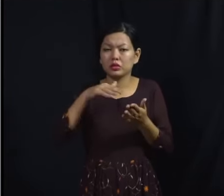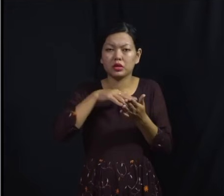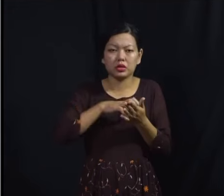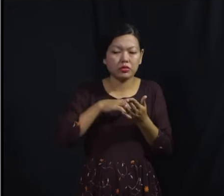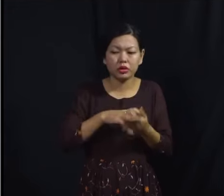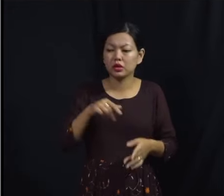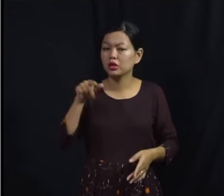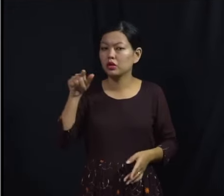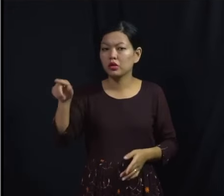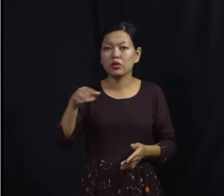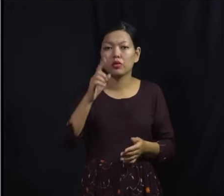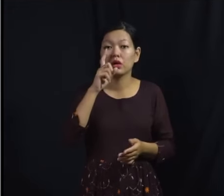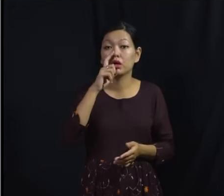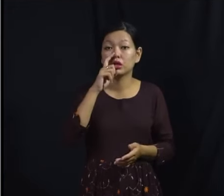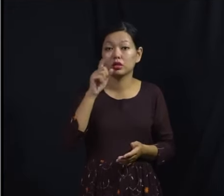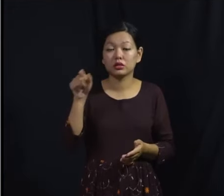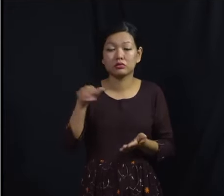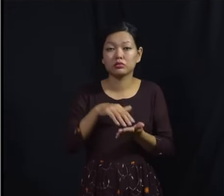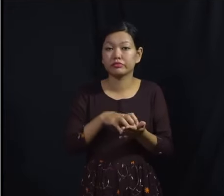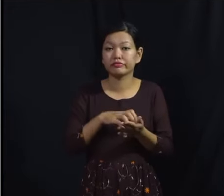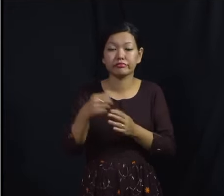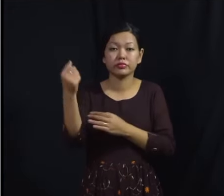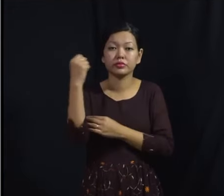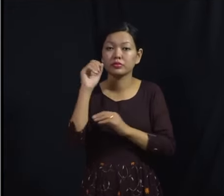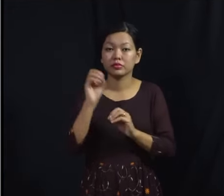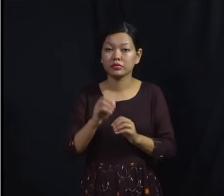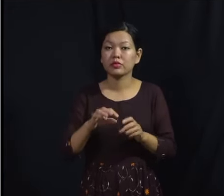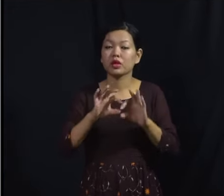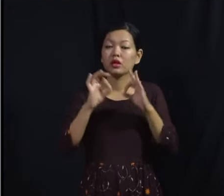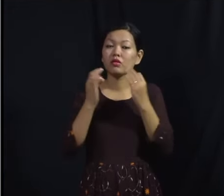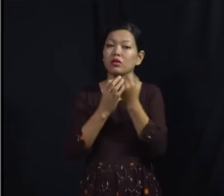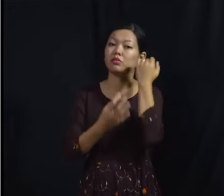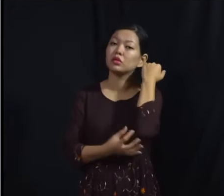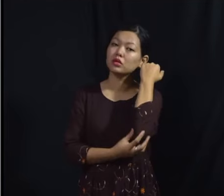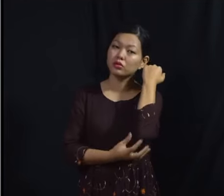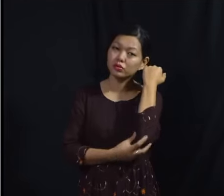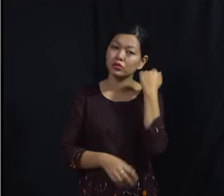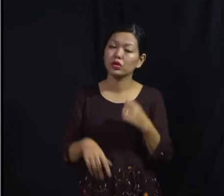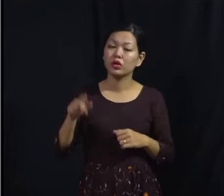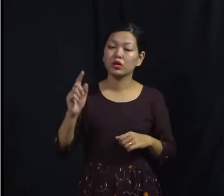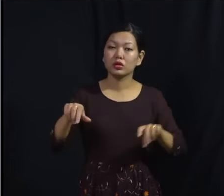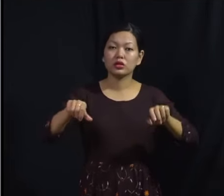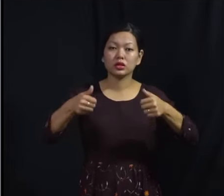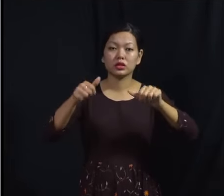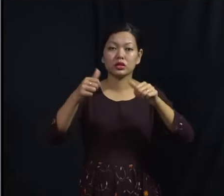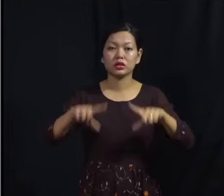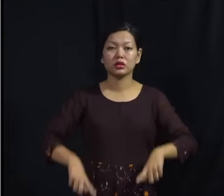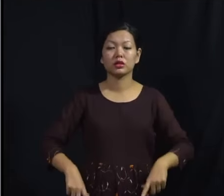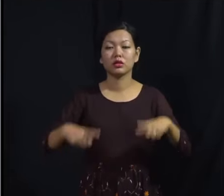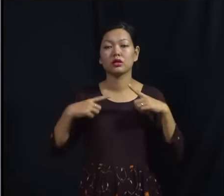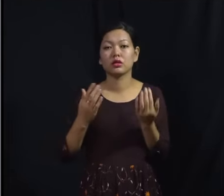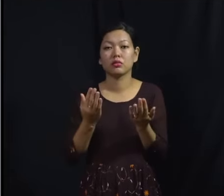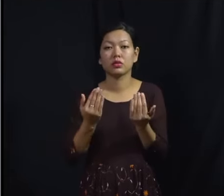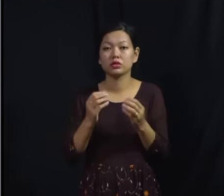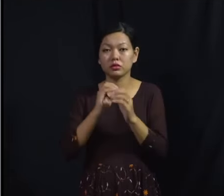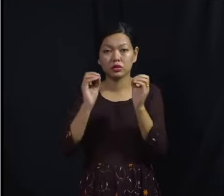not listen to the neighbors who did not believe in the investing of an girl child education. She did